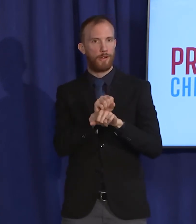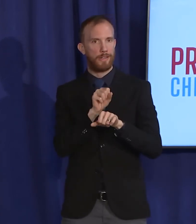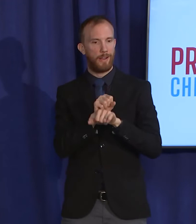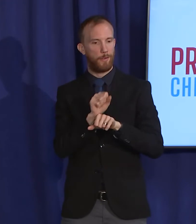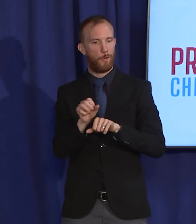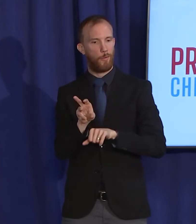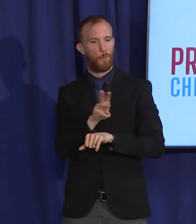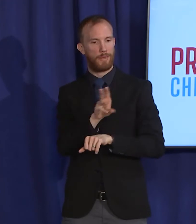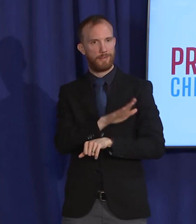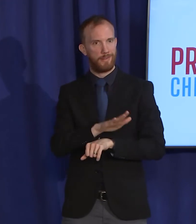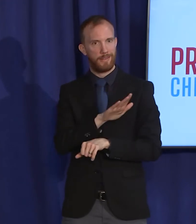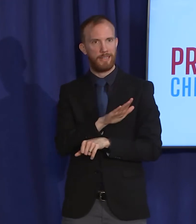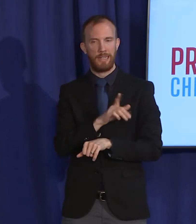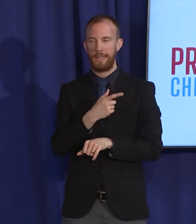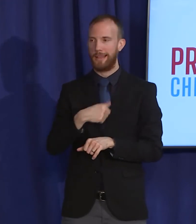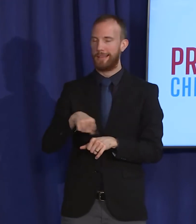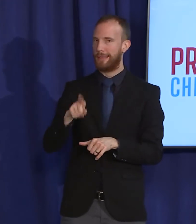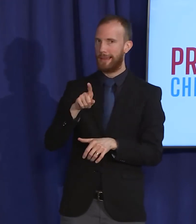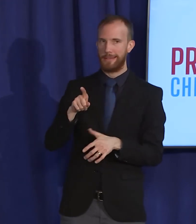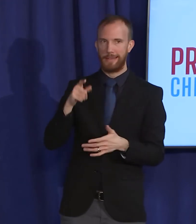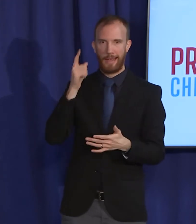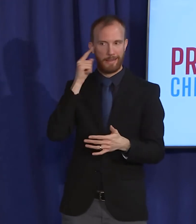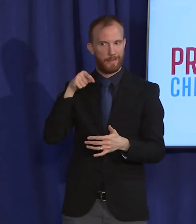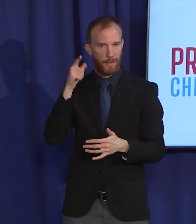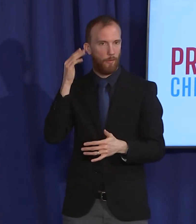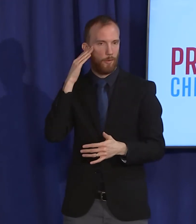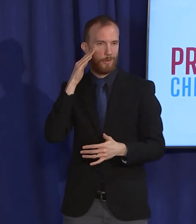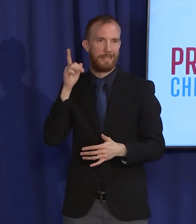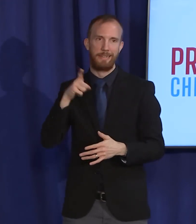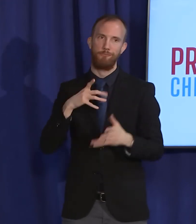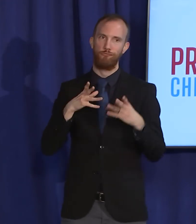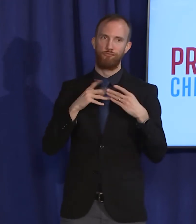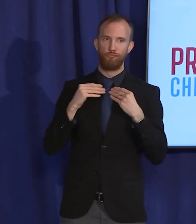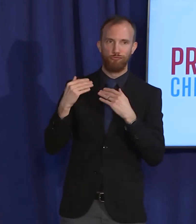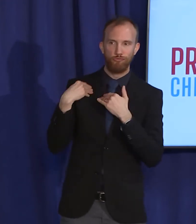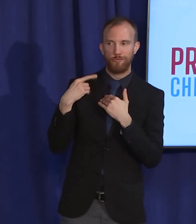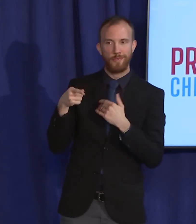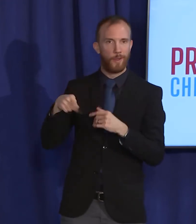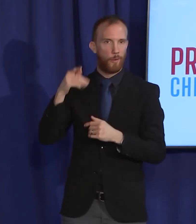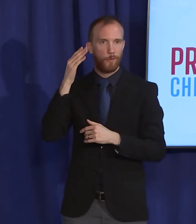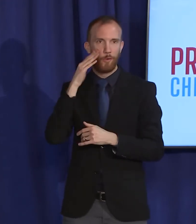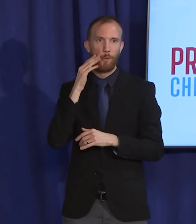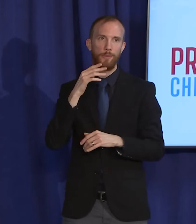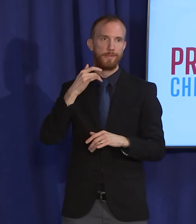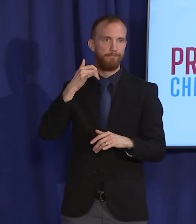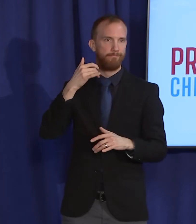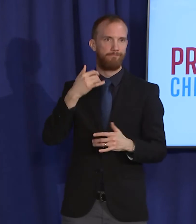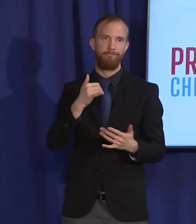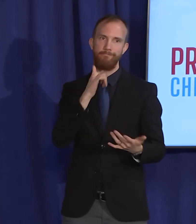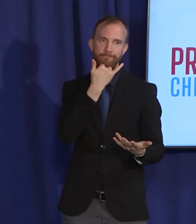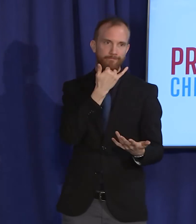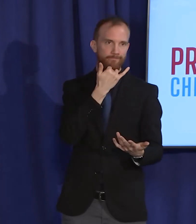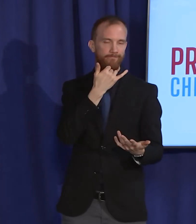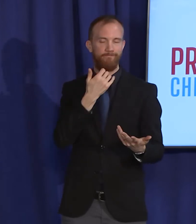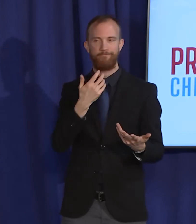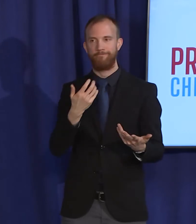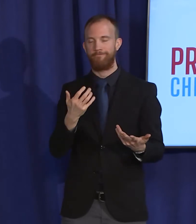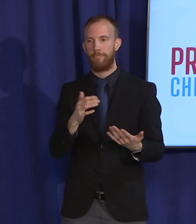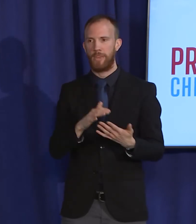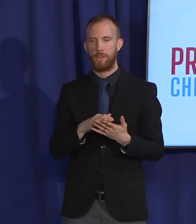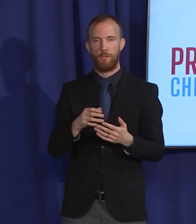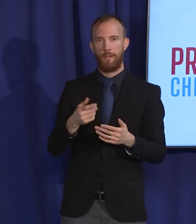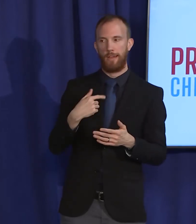for this. They know it was a mistake. I've asked Dr. Arwady to dig deeper to make sure that